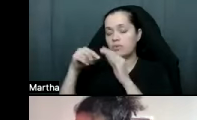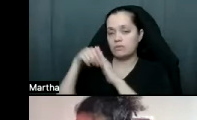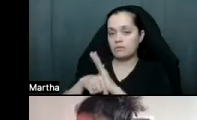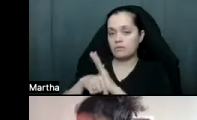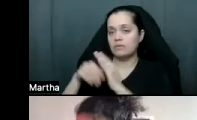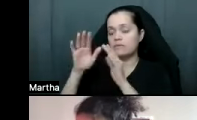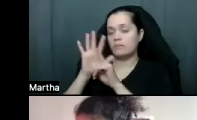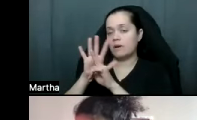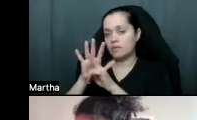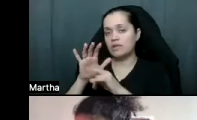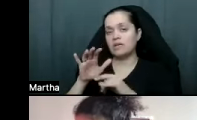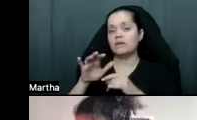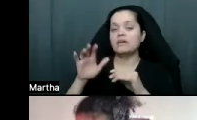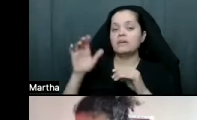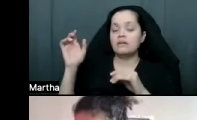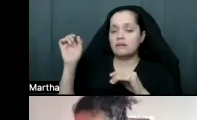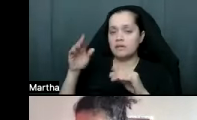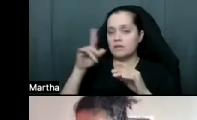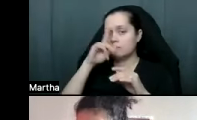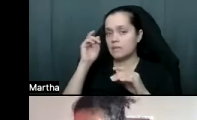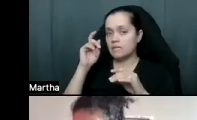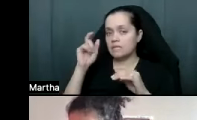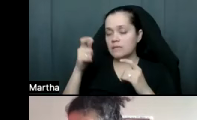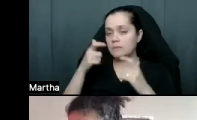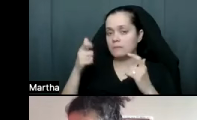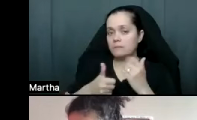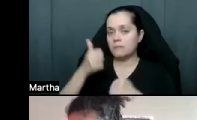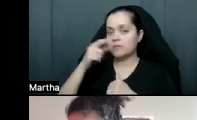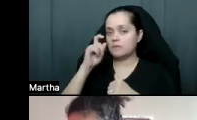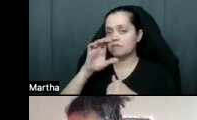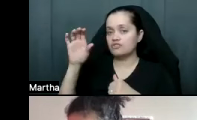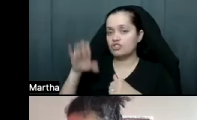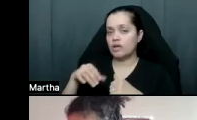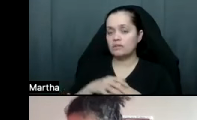populated, certainly because largely of Chicago.